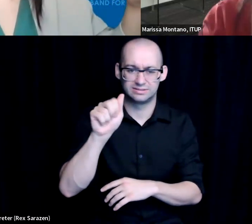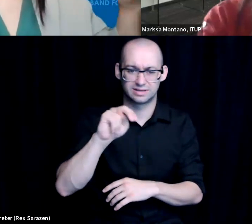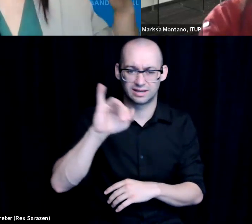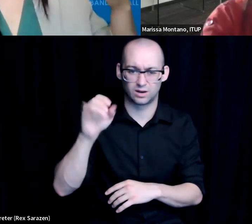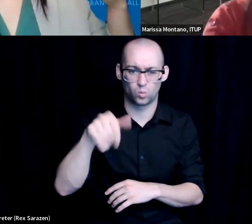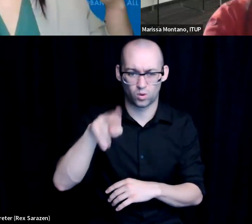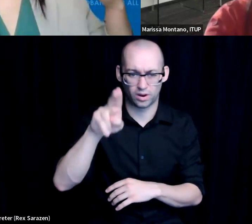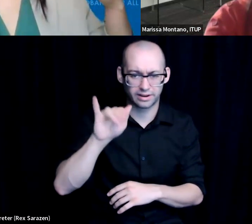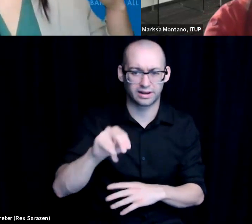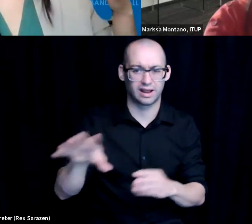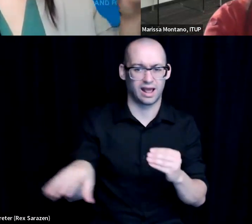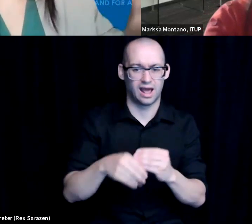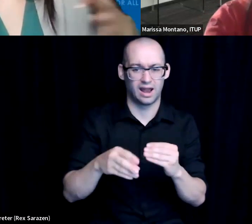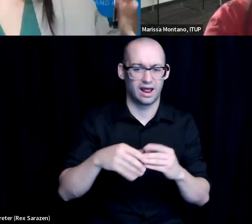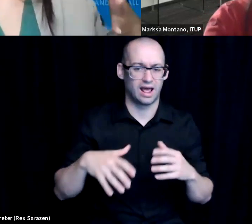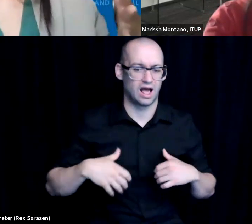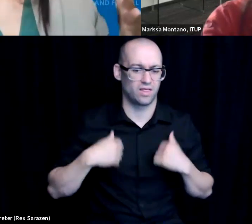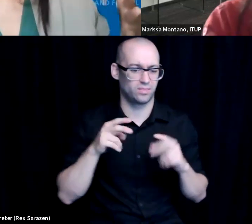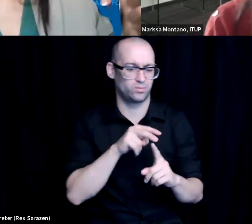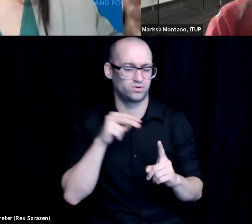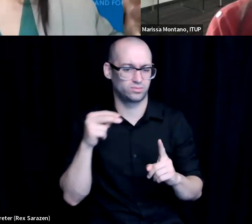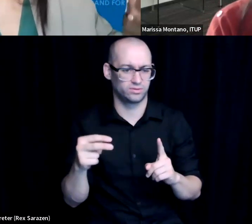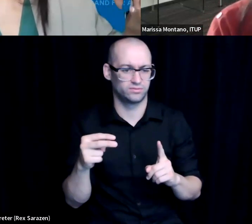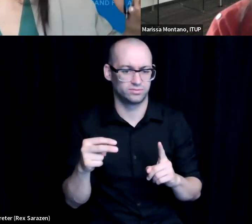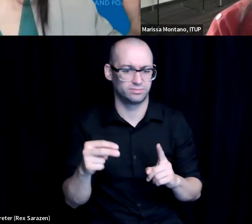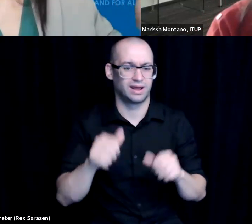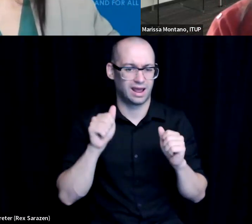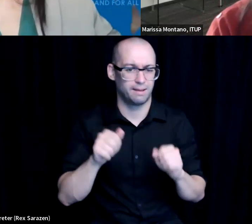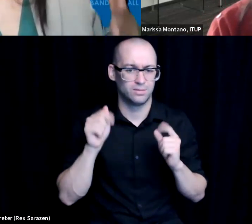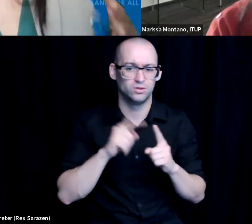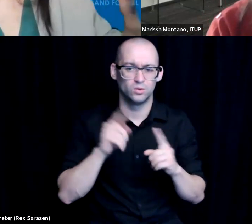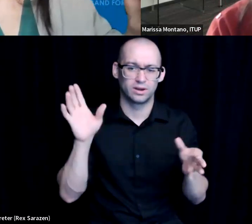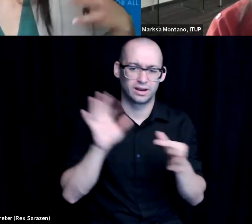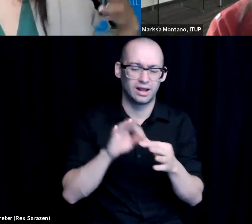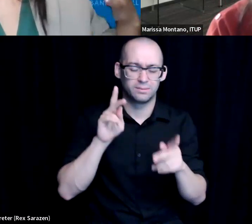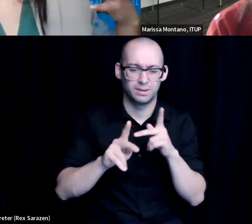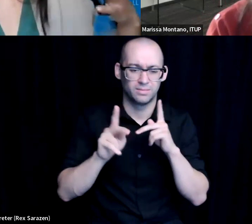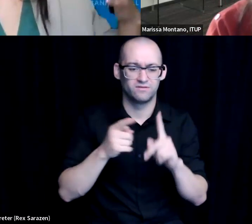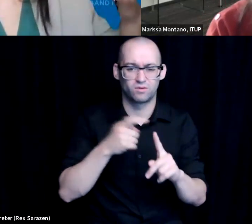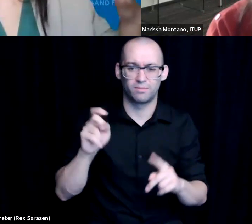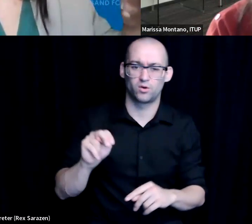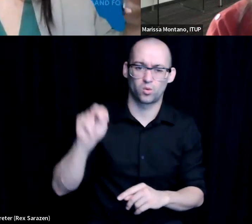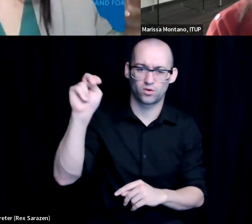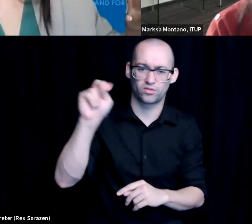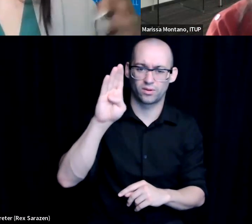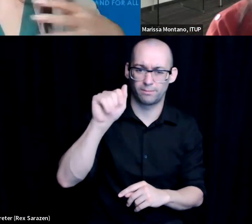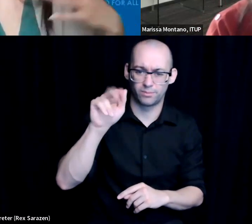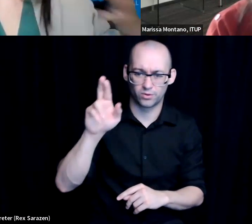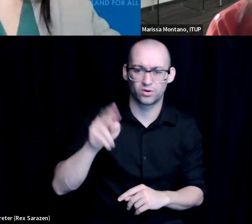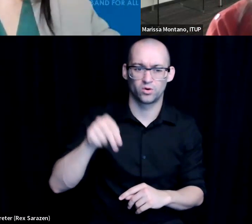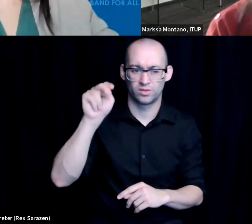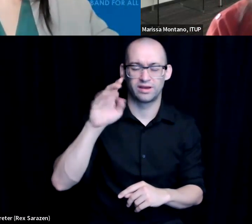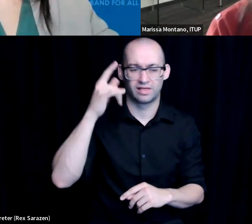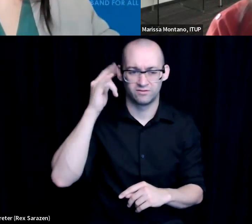in the health perspective to it and being able to connect folks from, up north, like far Northern